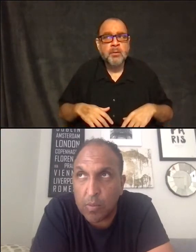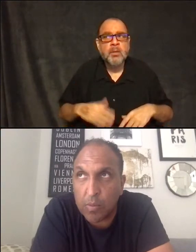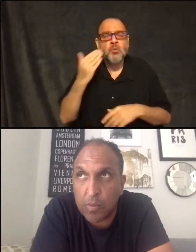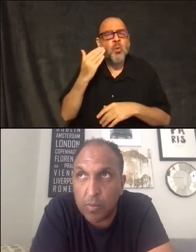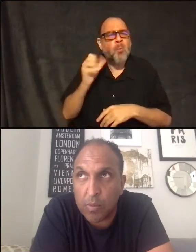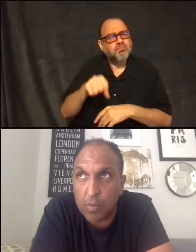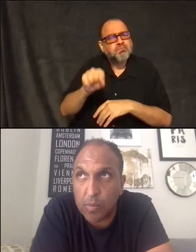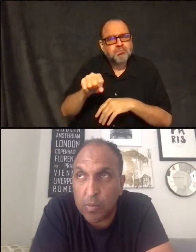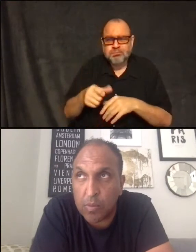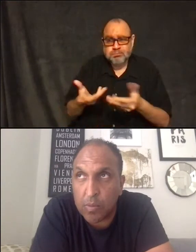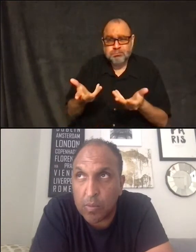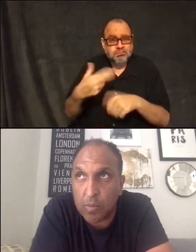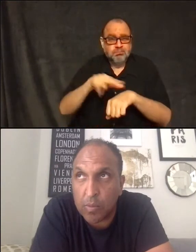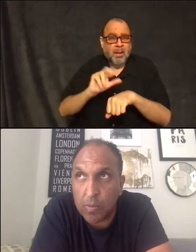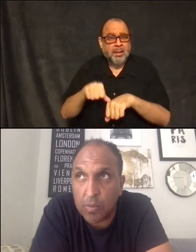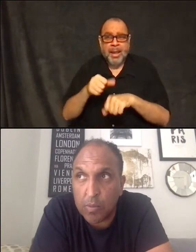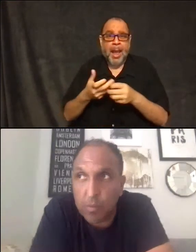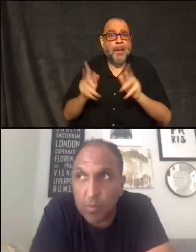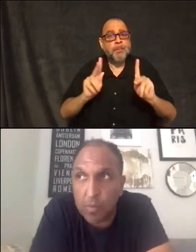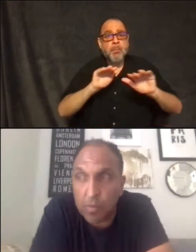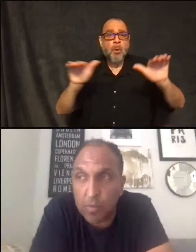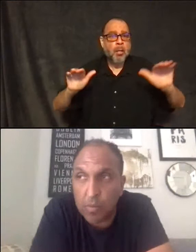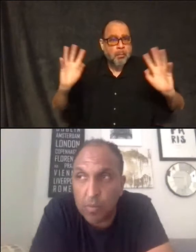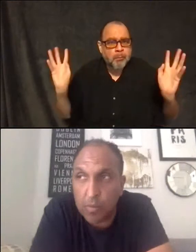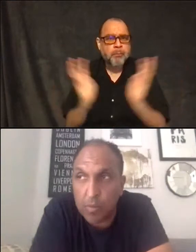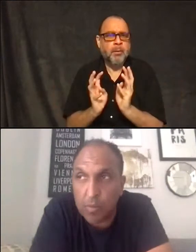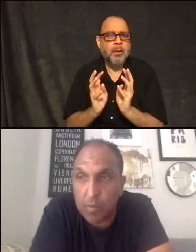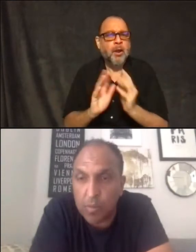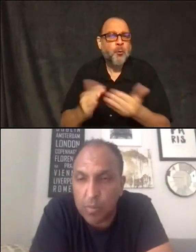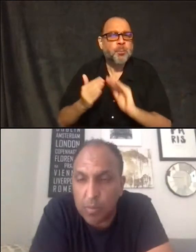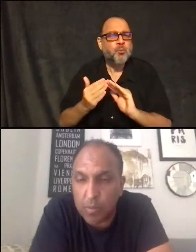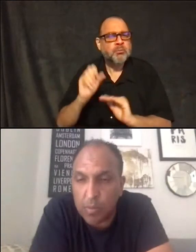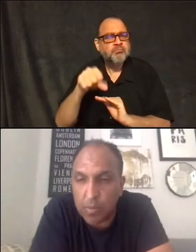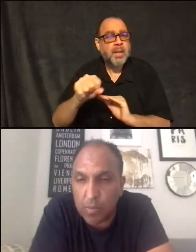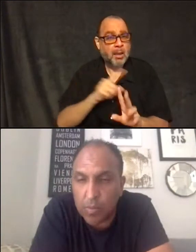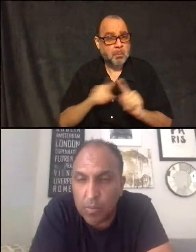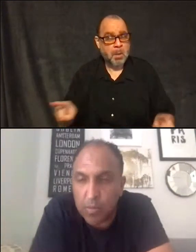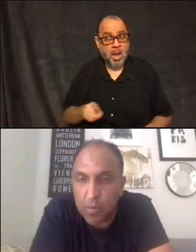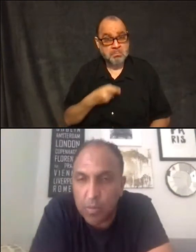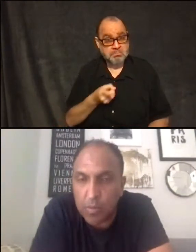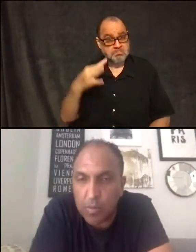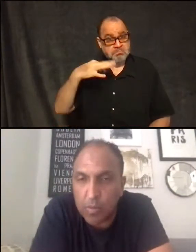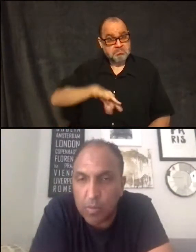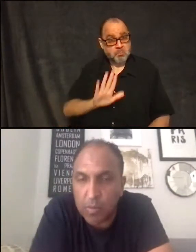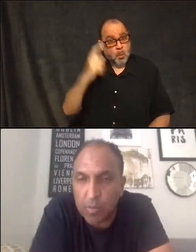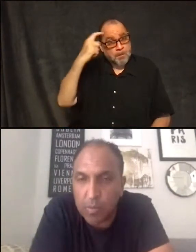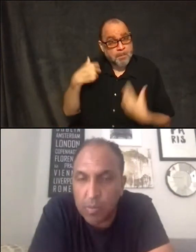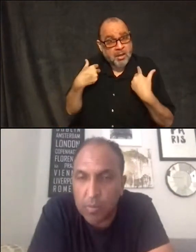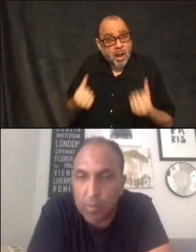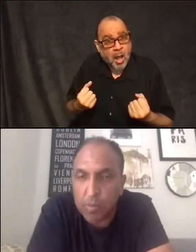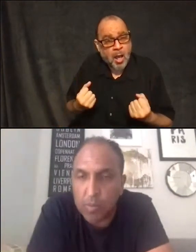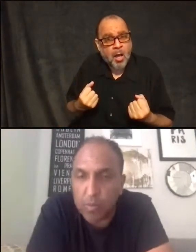but you use it as a form of therapy. And then have you seen a lot of other organizations like launch